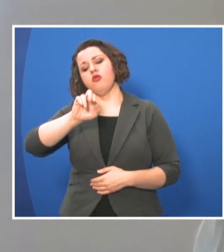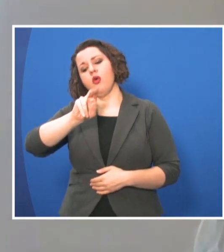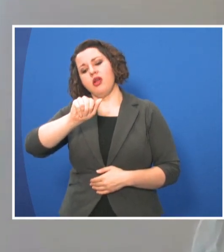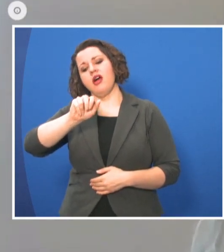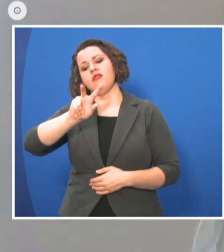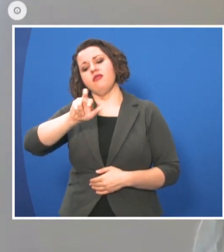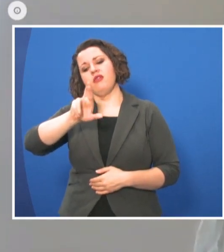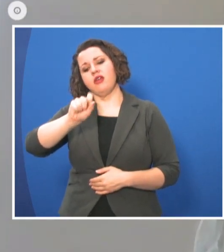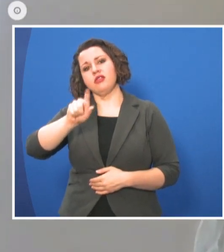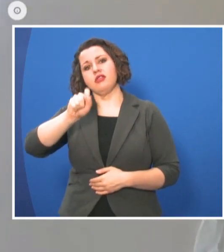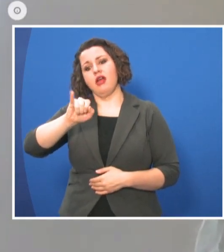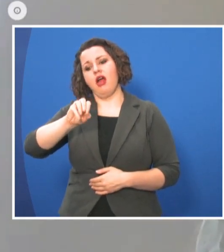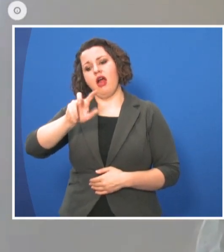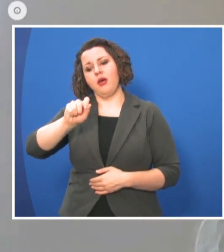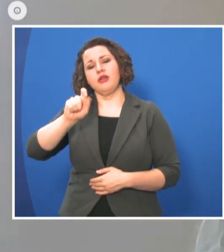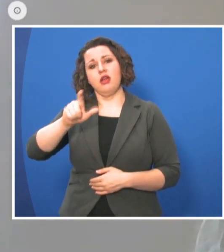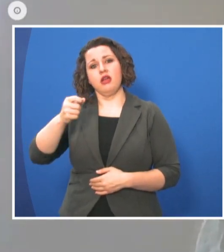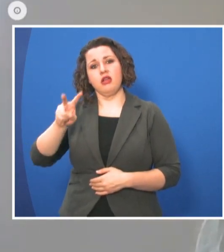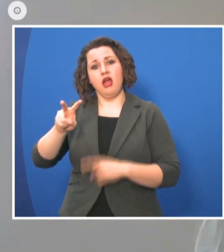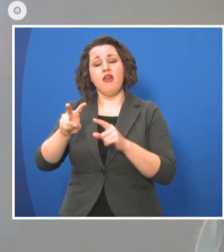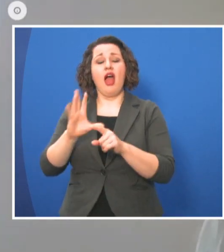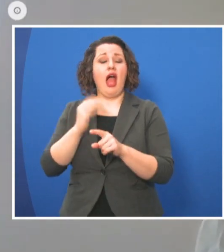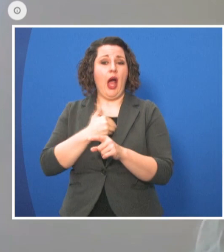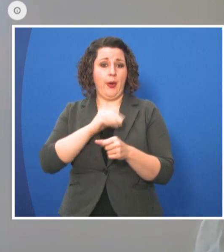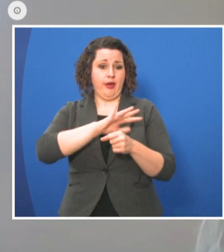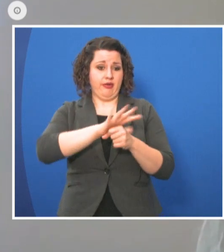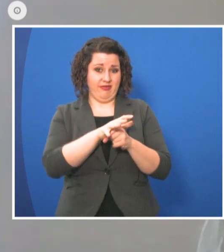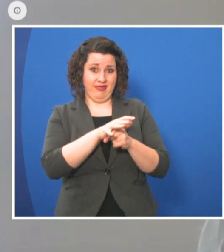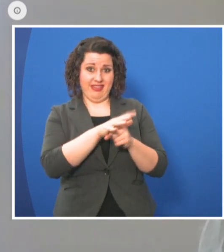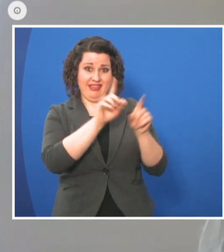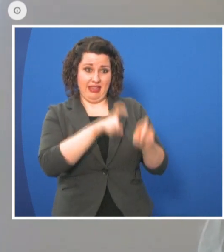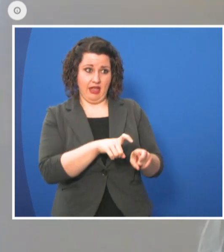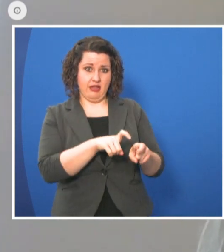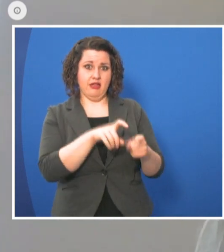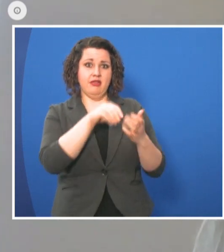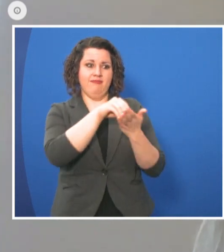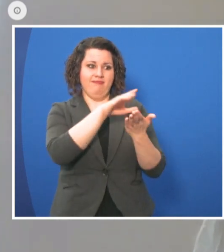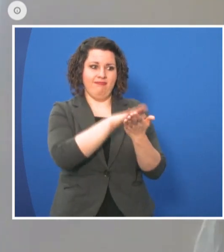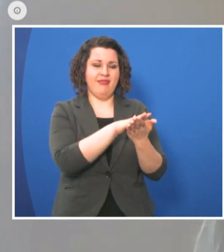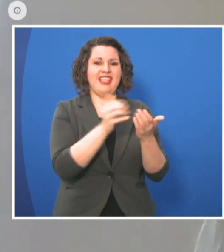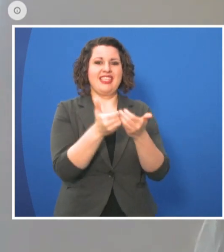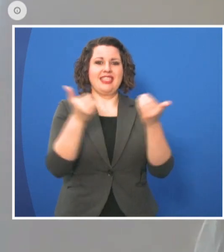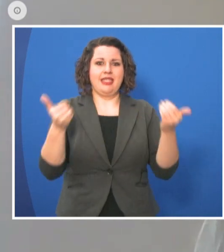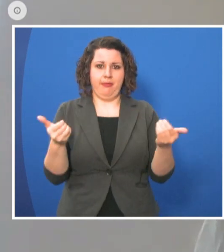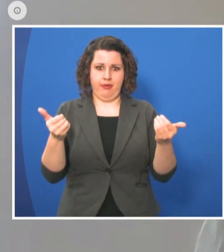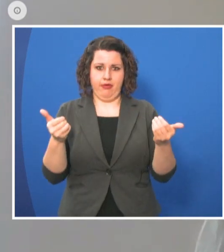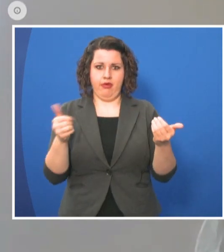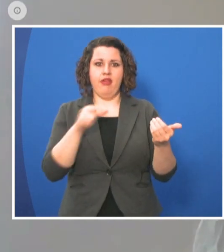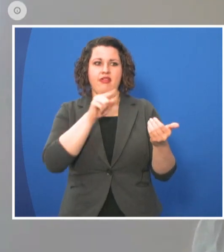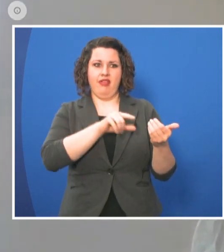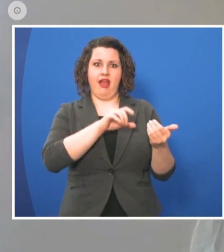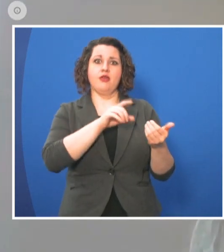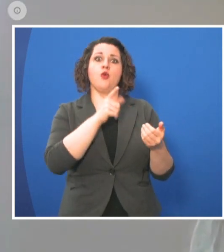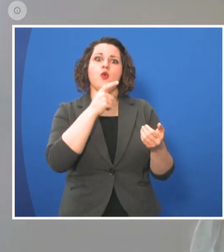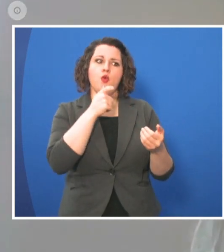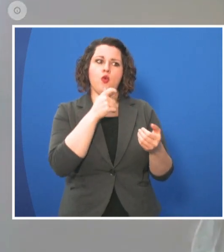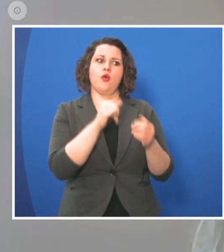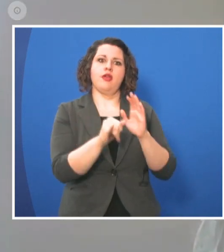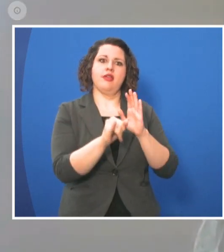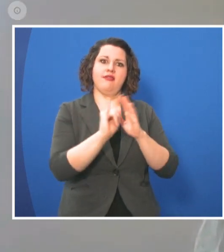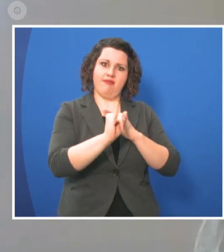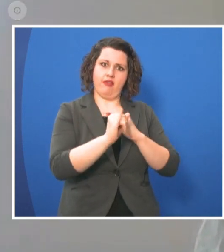our PCR or diagnostic tests are going to be reported separately. Those are cases of infected